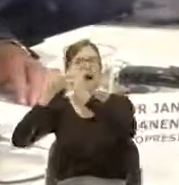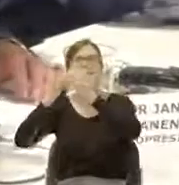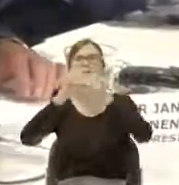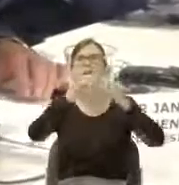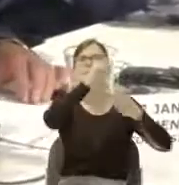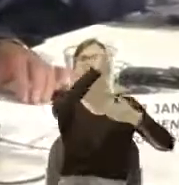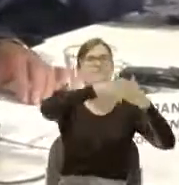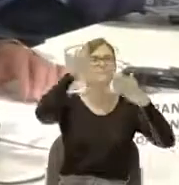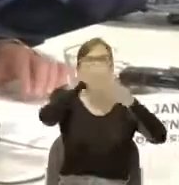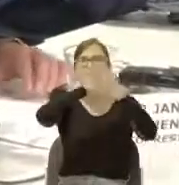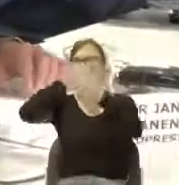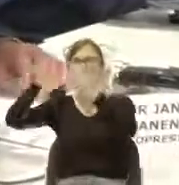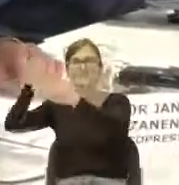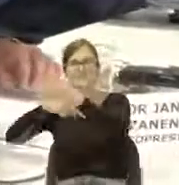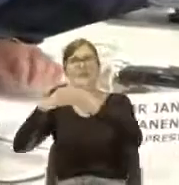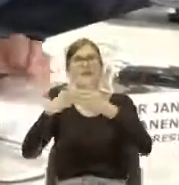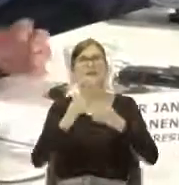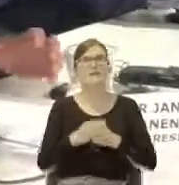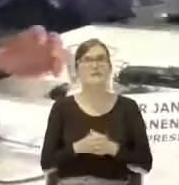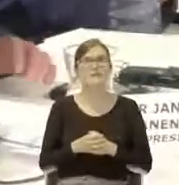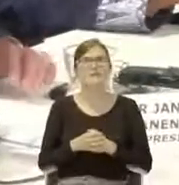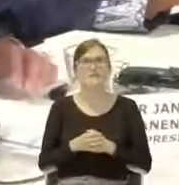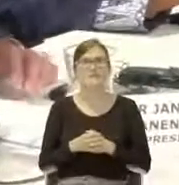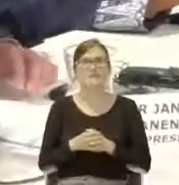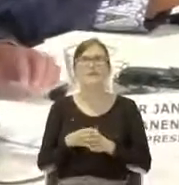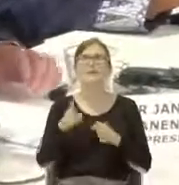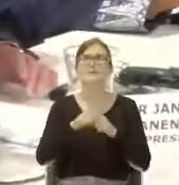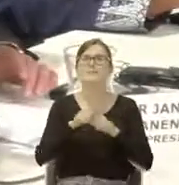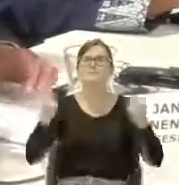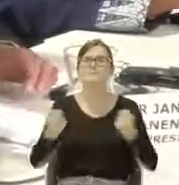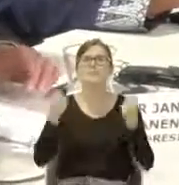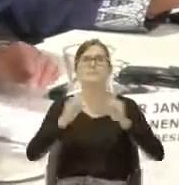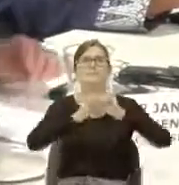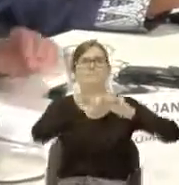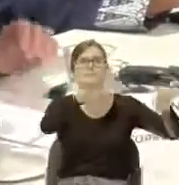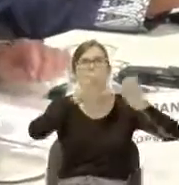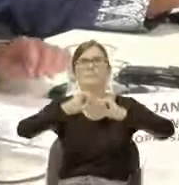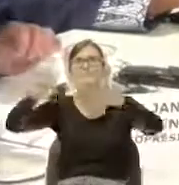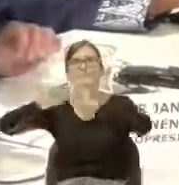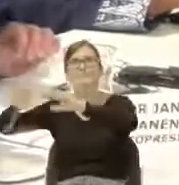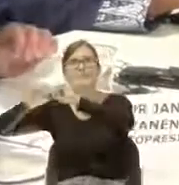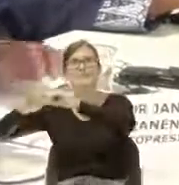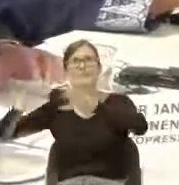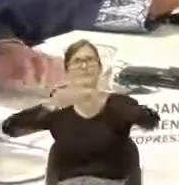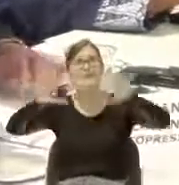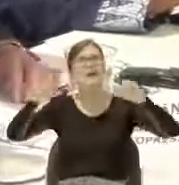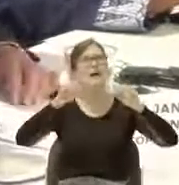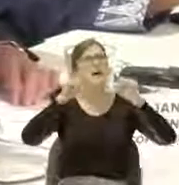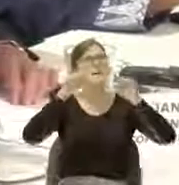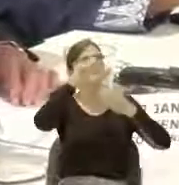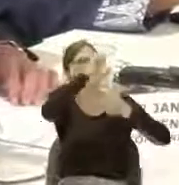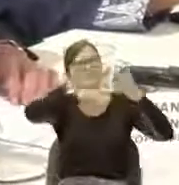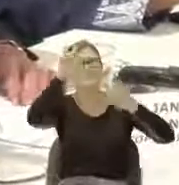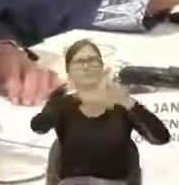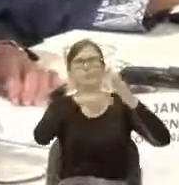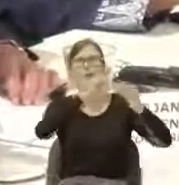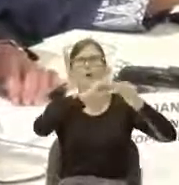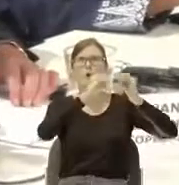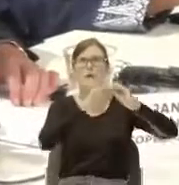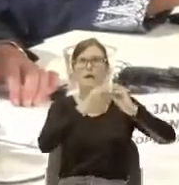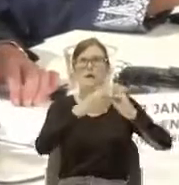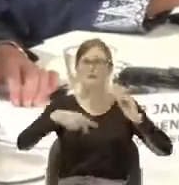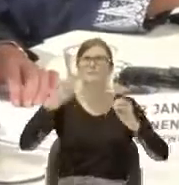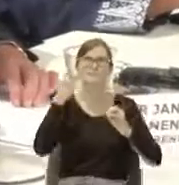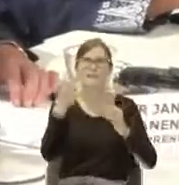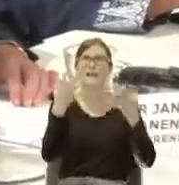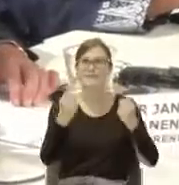territories. They have understood the value of public services to offer an alternative to traditional